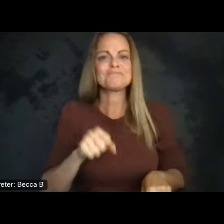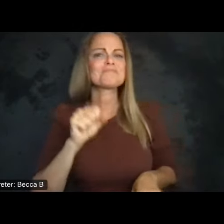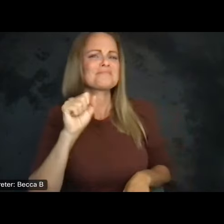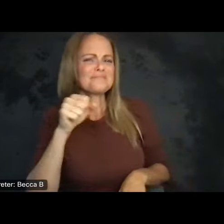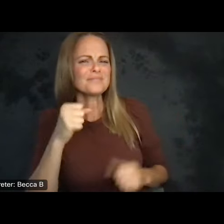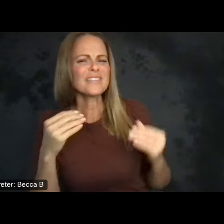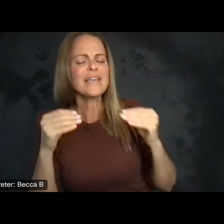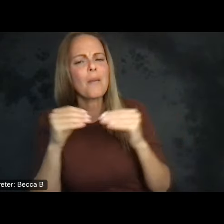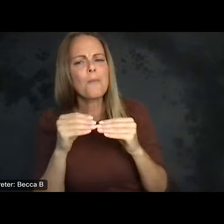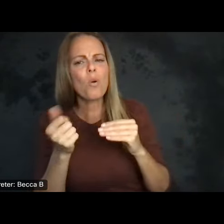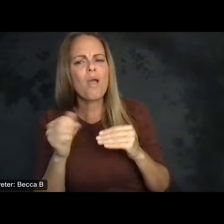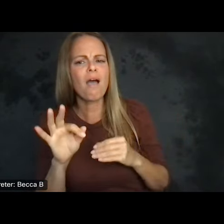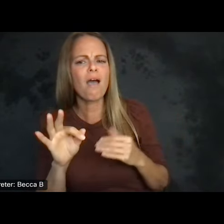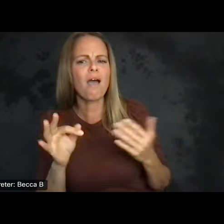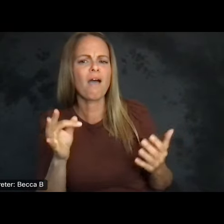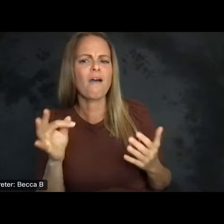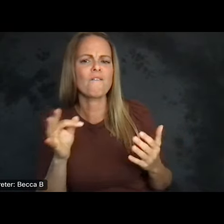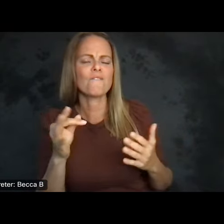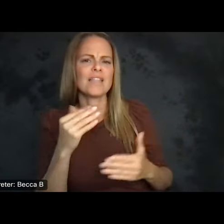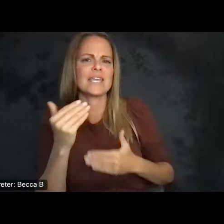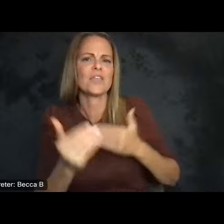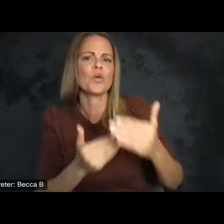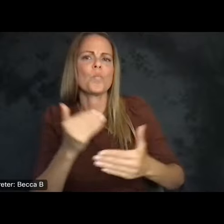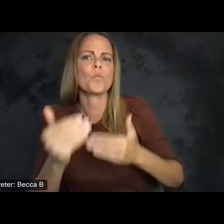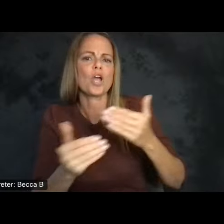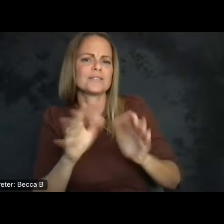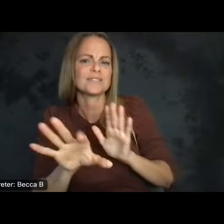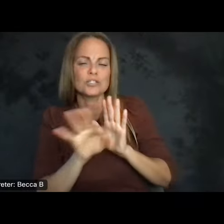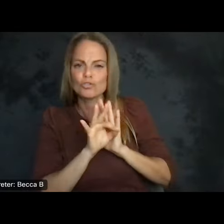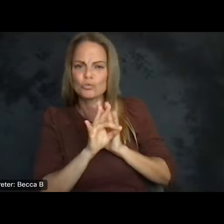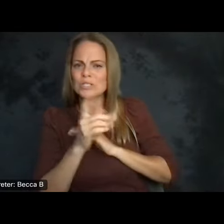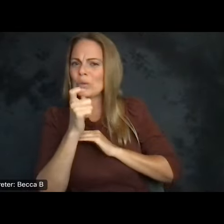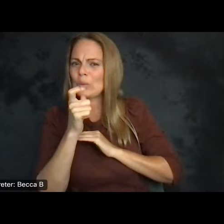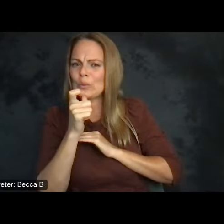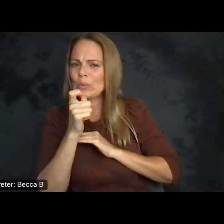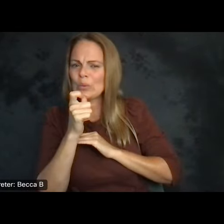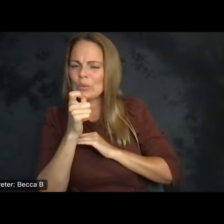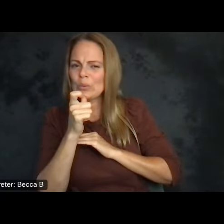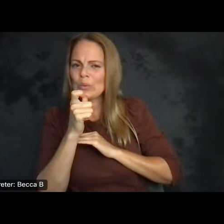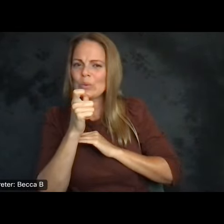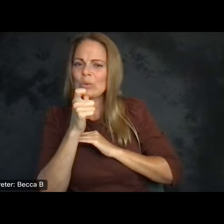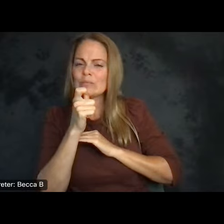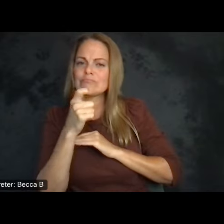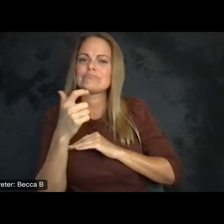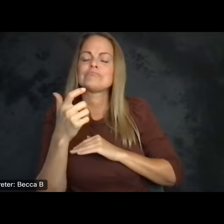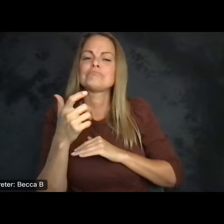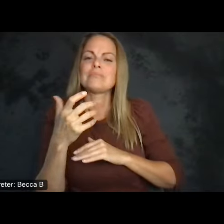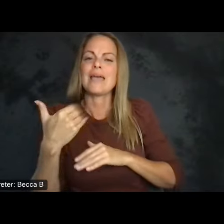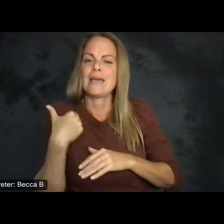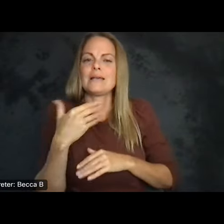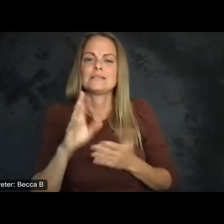of the process in choosing who you go with. Okay. Like, and then